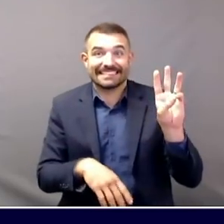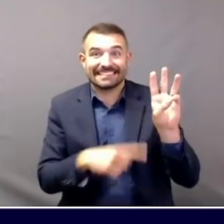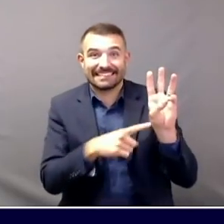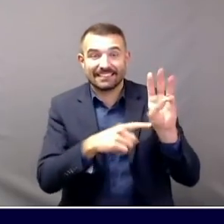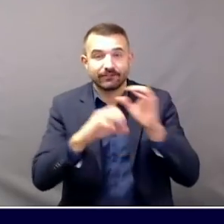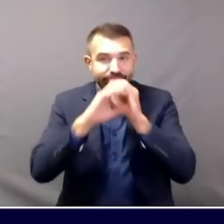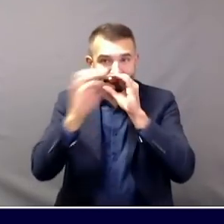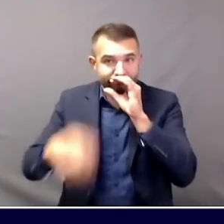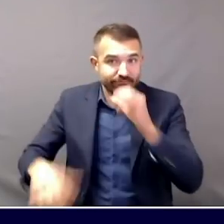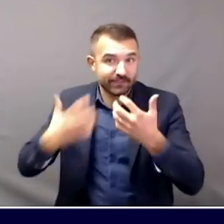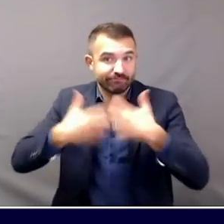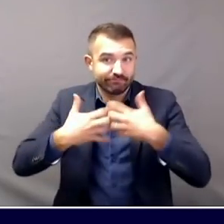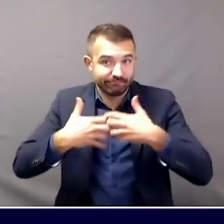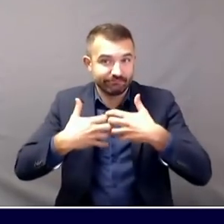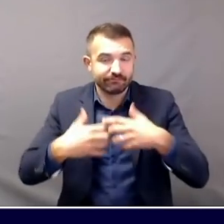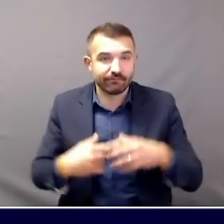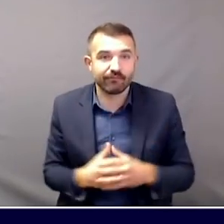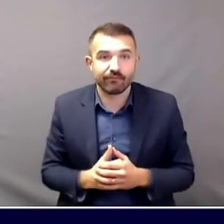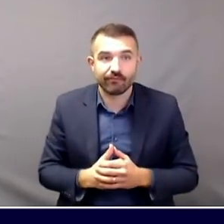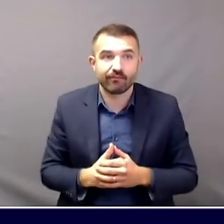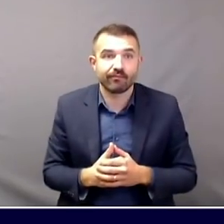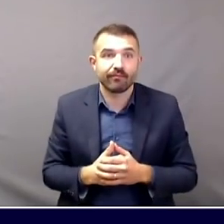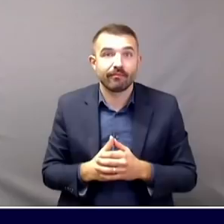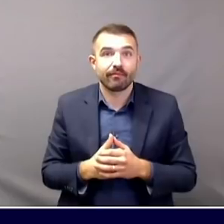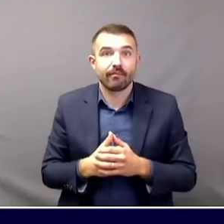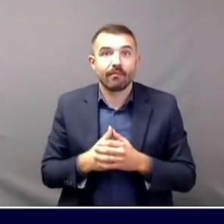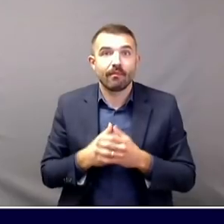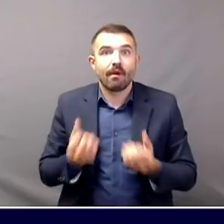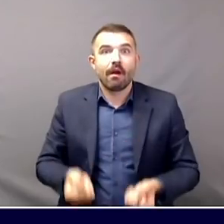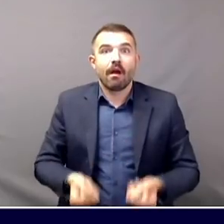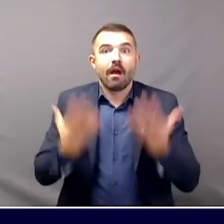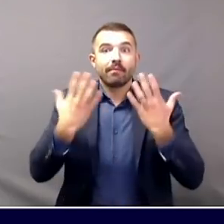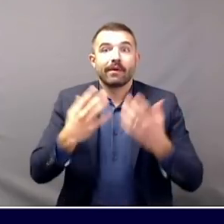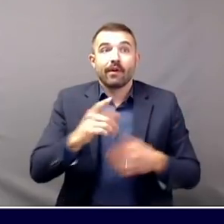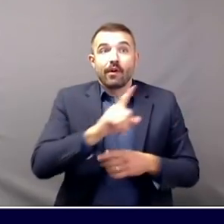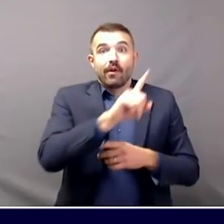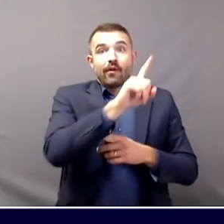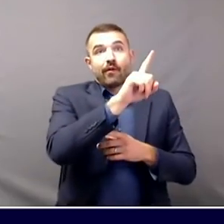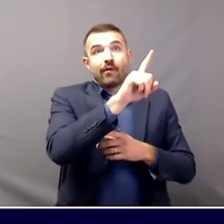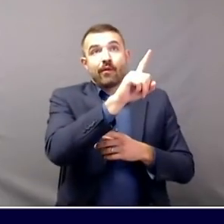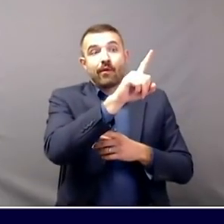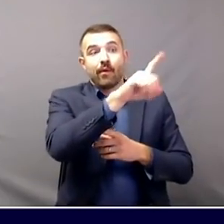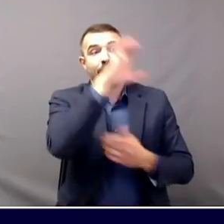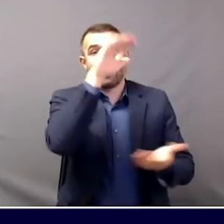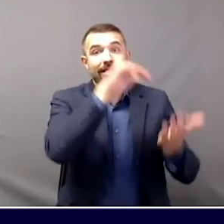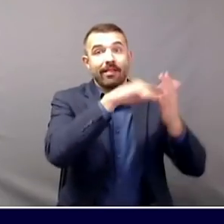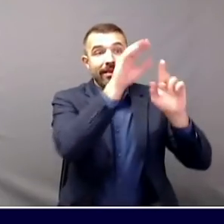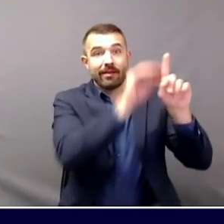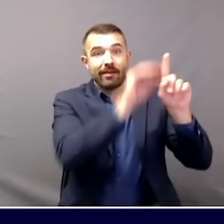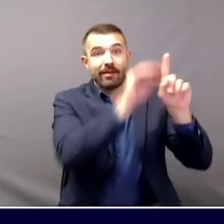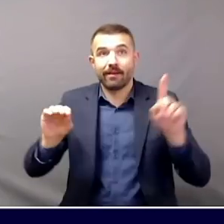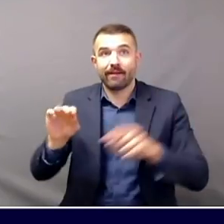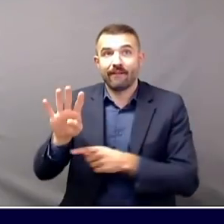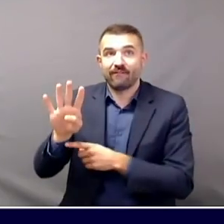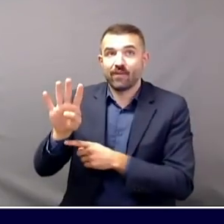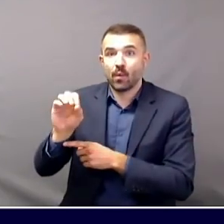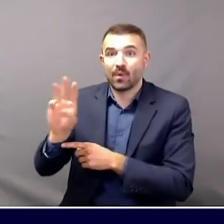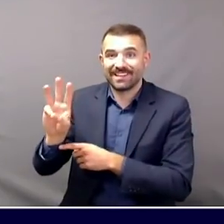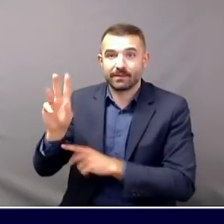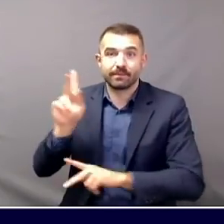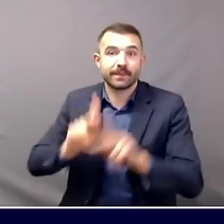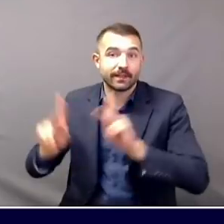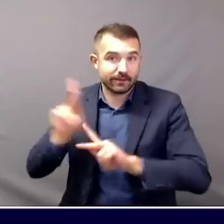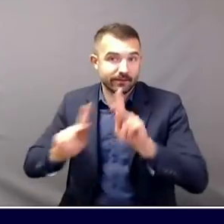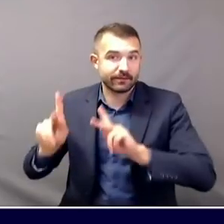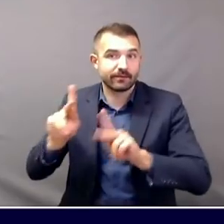to a rate of hospitalization of 4.6 people hospitalized for every 100,000 Mainers. To put that number in